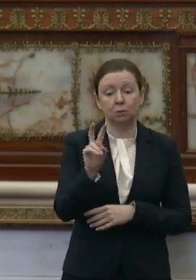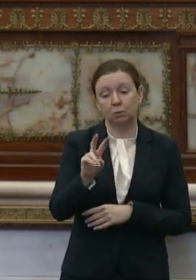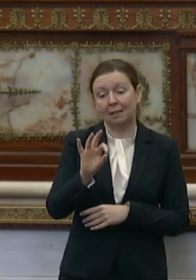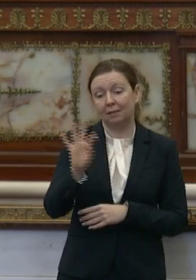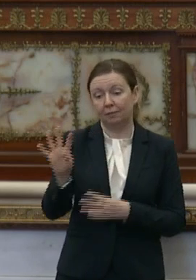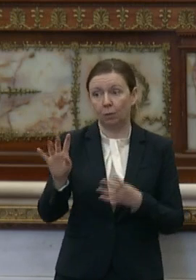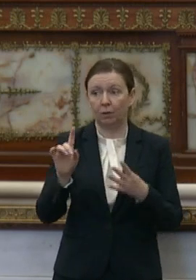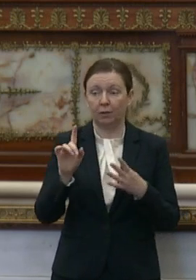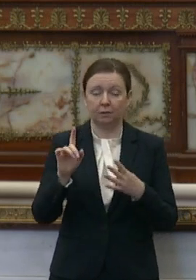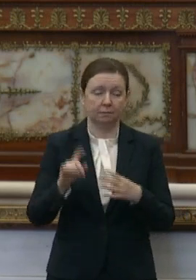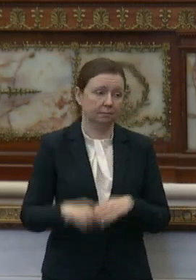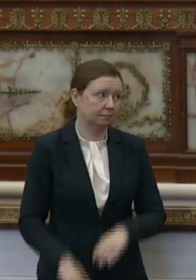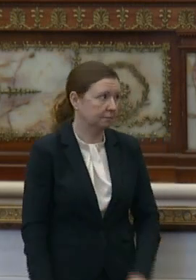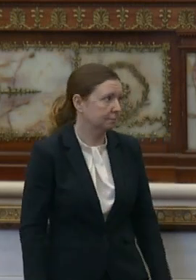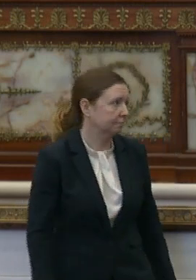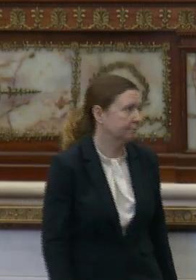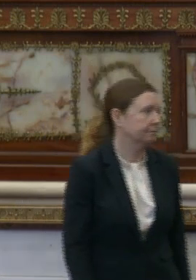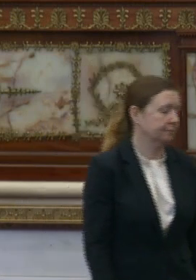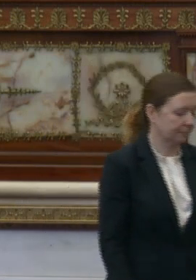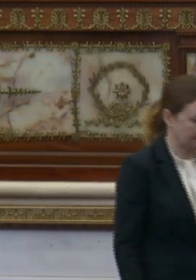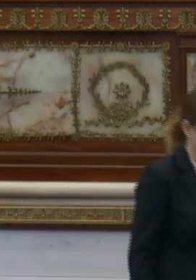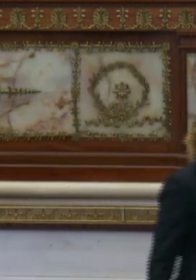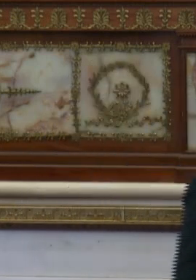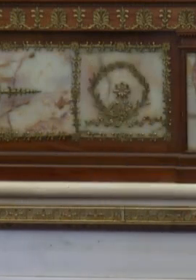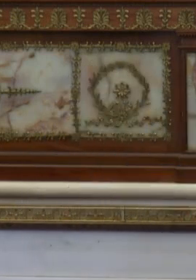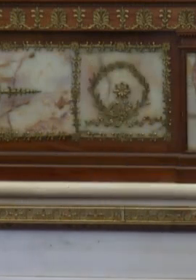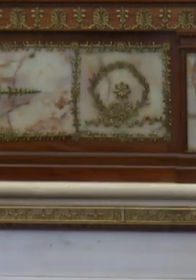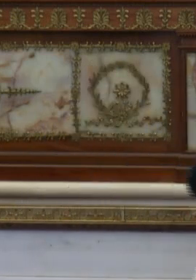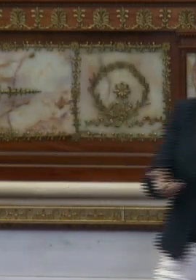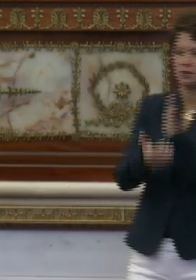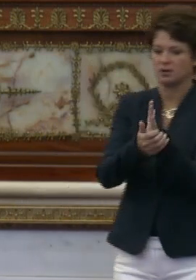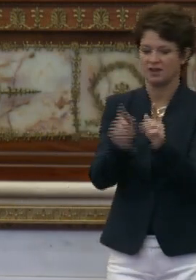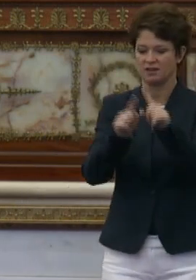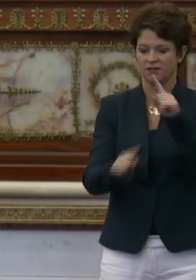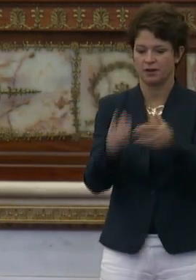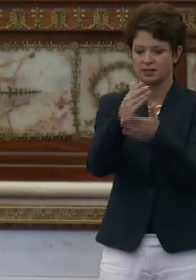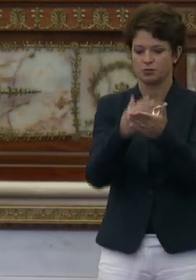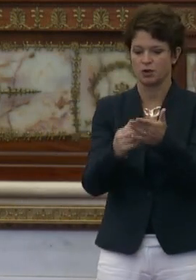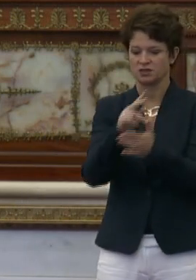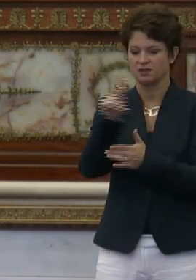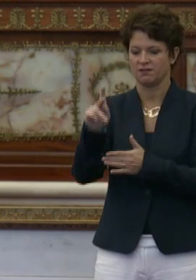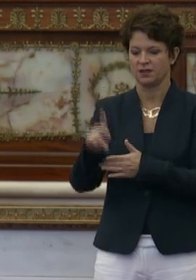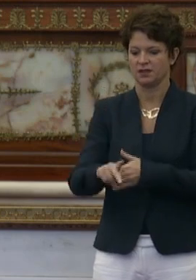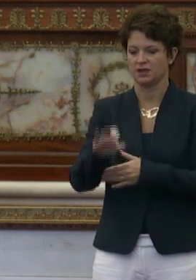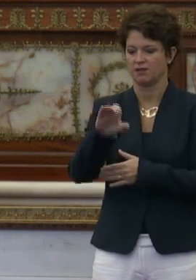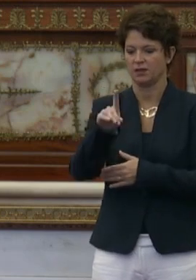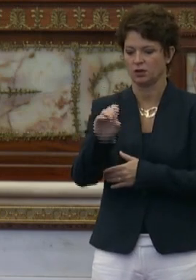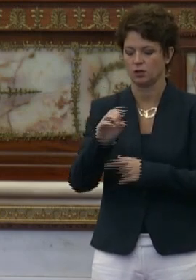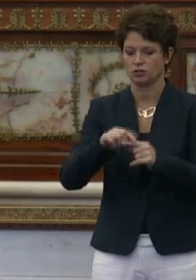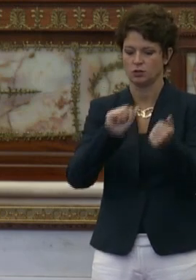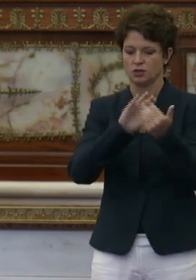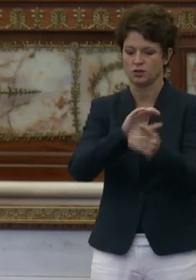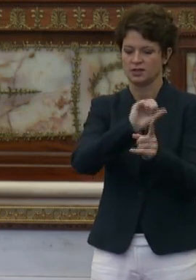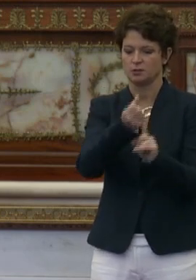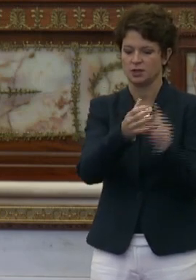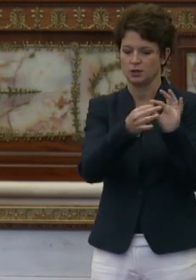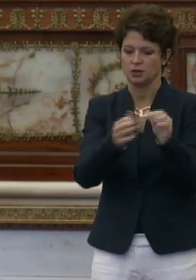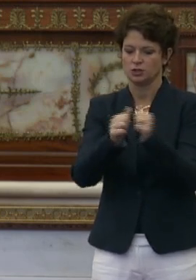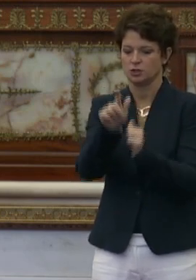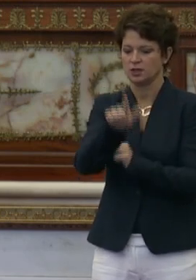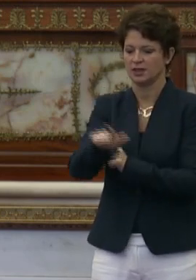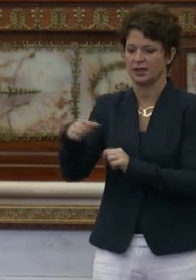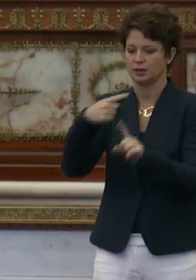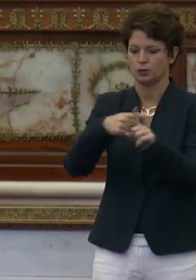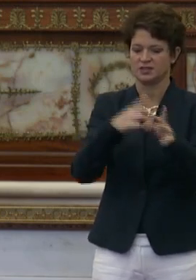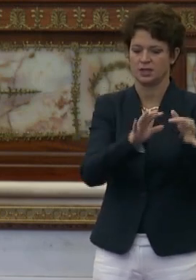200-294. An ordinance amending various sections of the Philadelphia Code to address matters related to the landlord